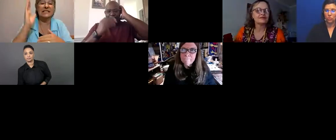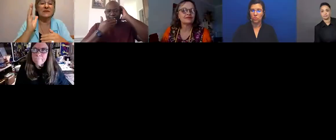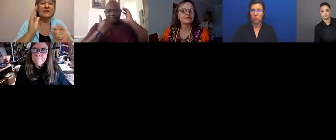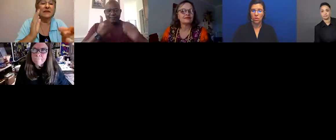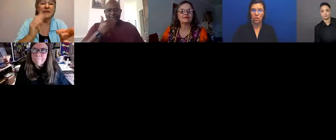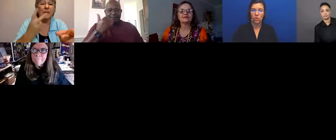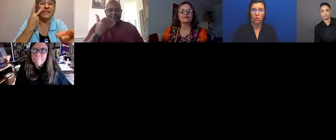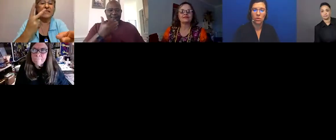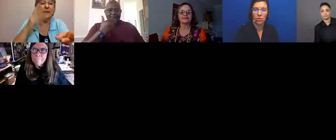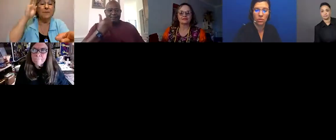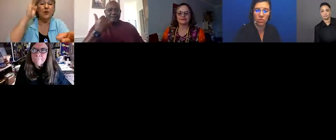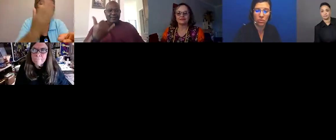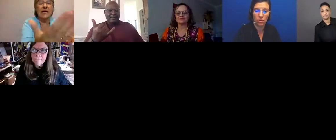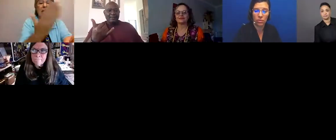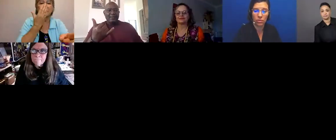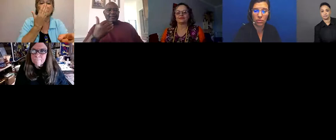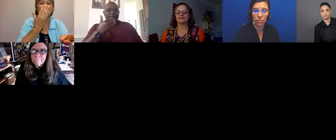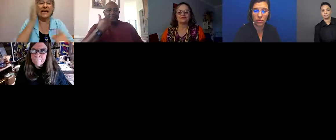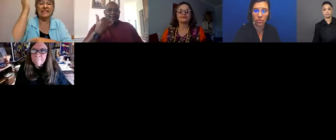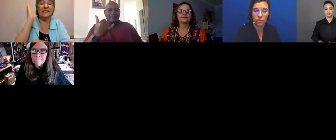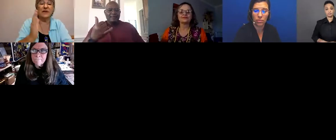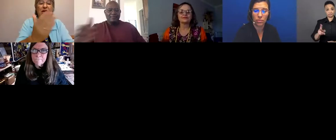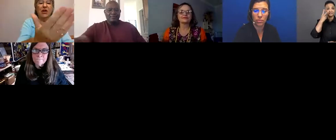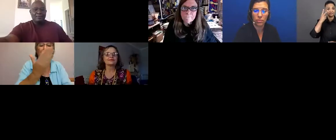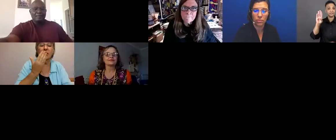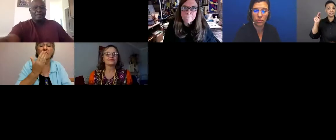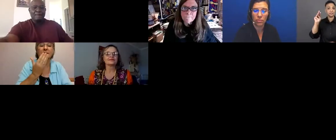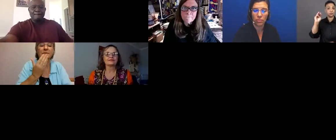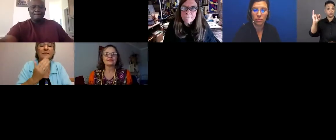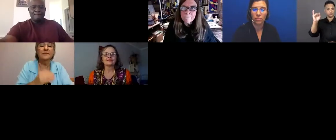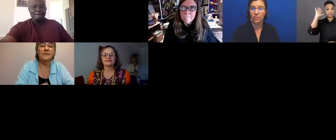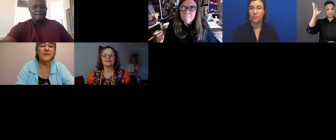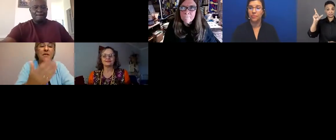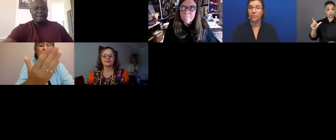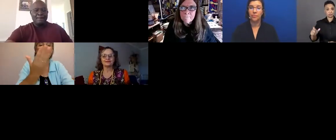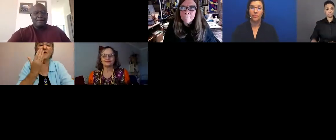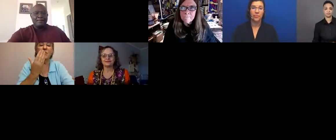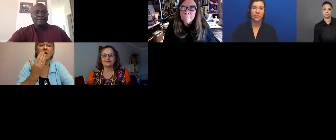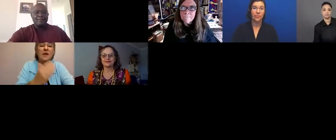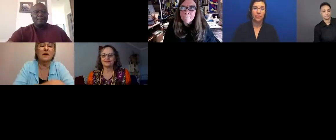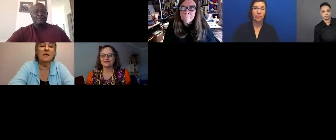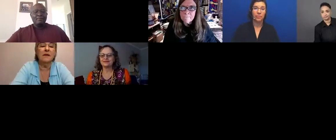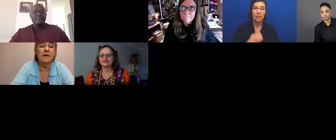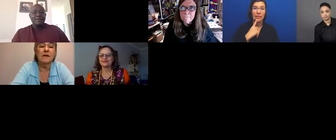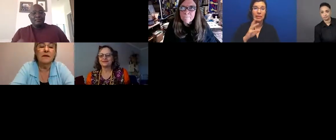this. Can we see Bumi like as the speaker to come forward?